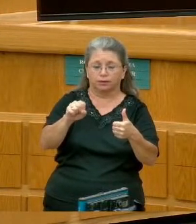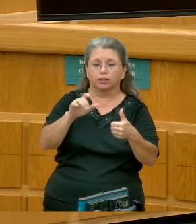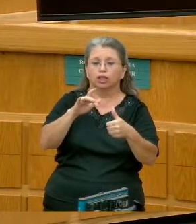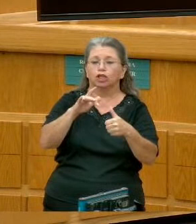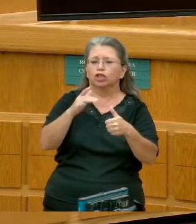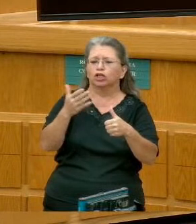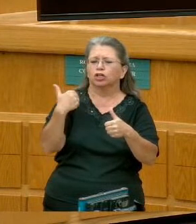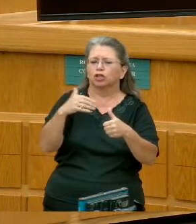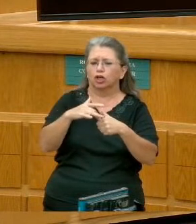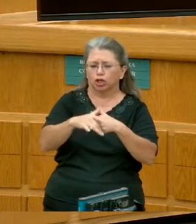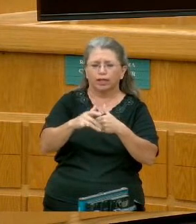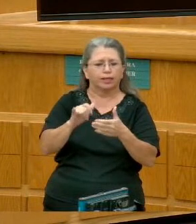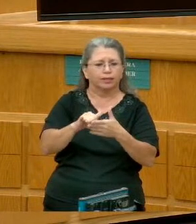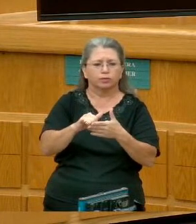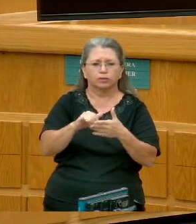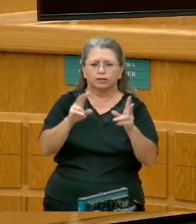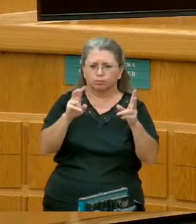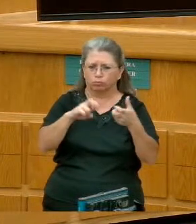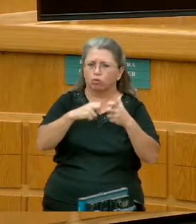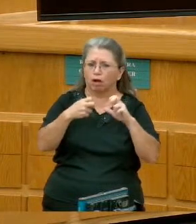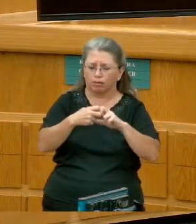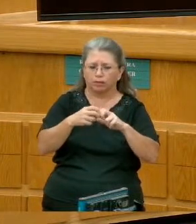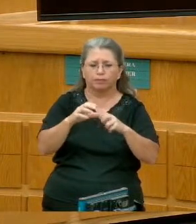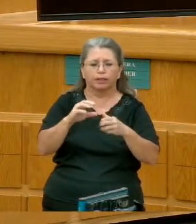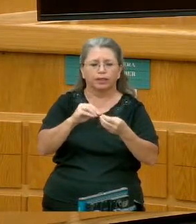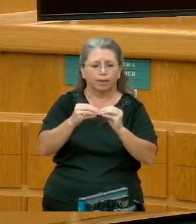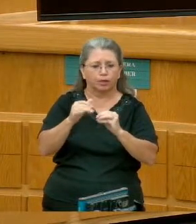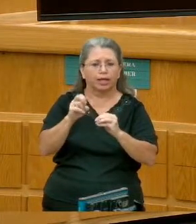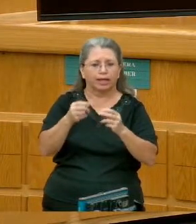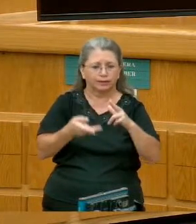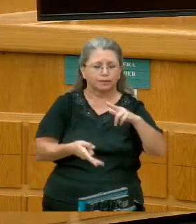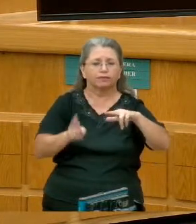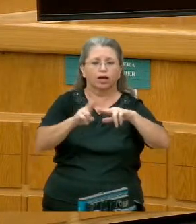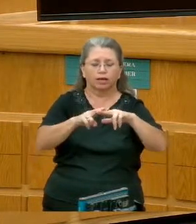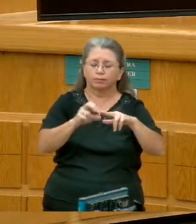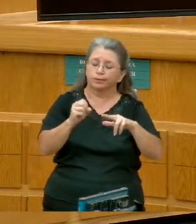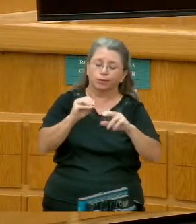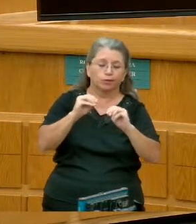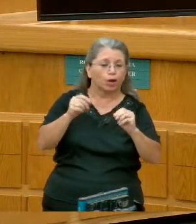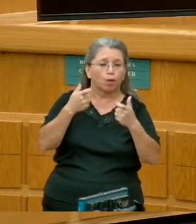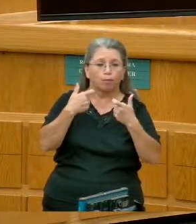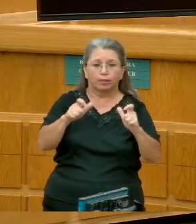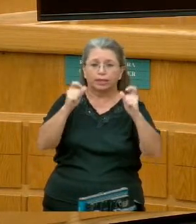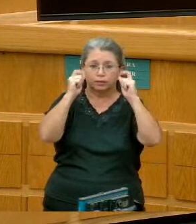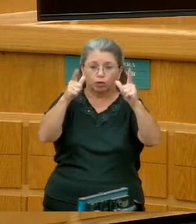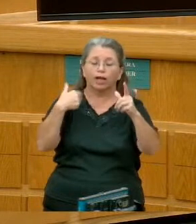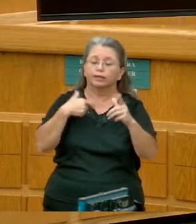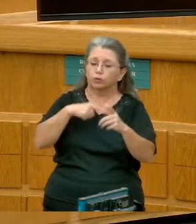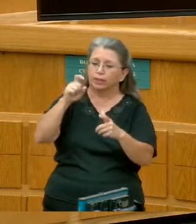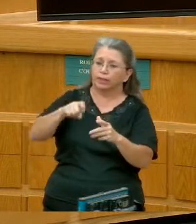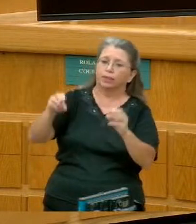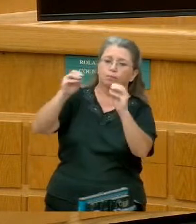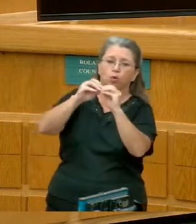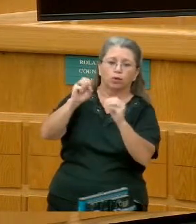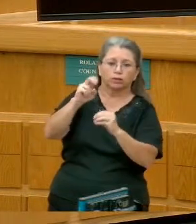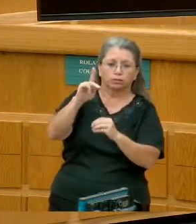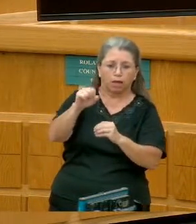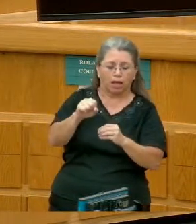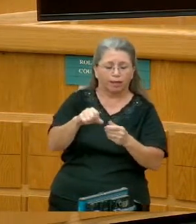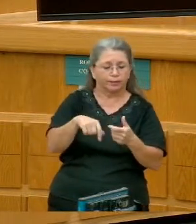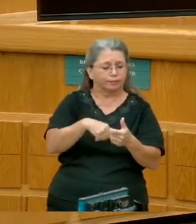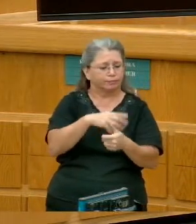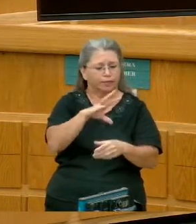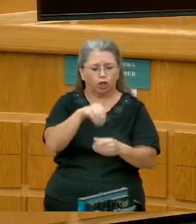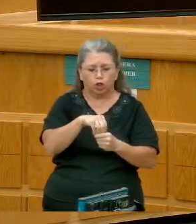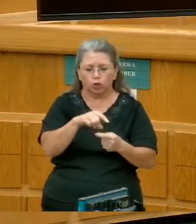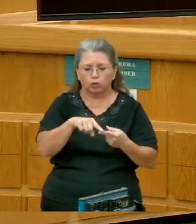was an issue and cases have gone up. And so guess what? No big surprise, we need supplies again. These range from